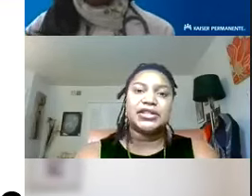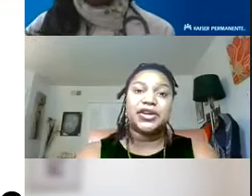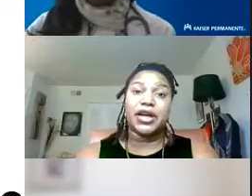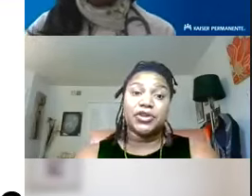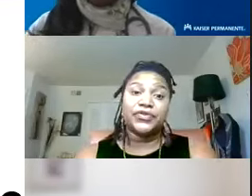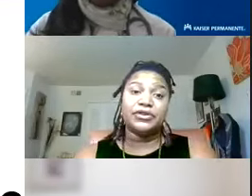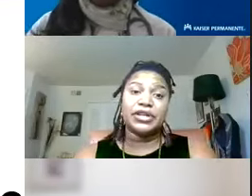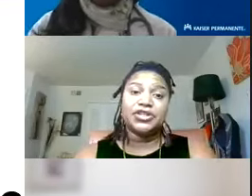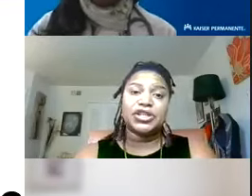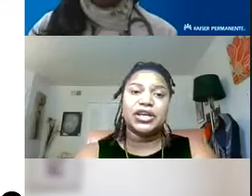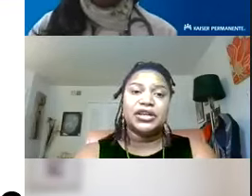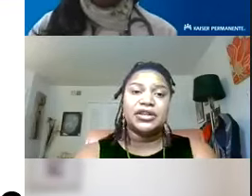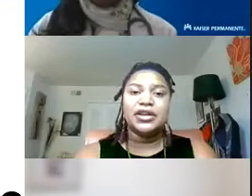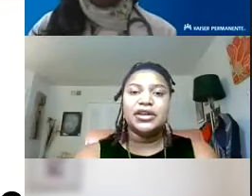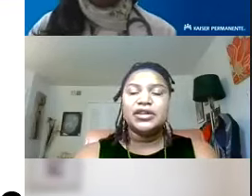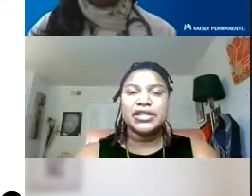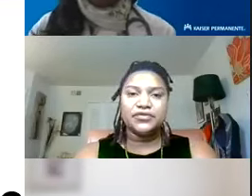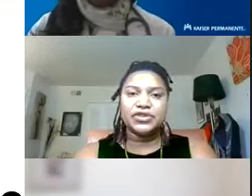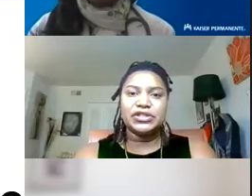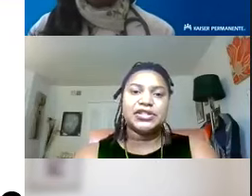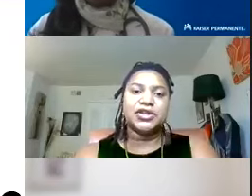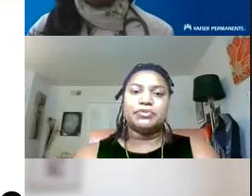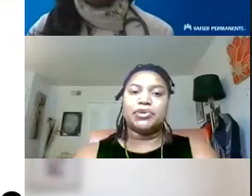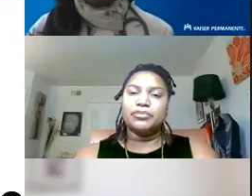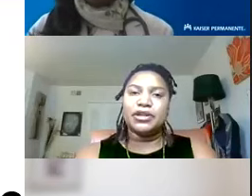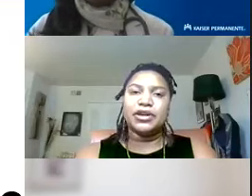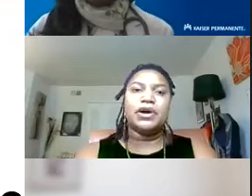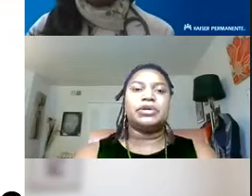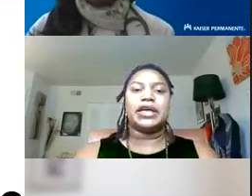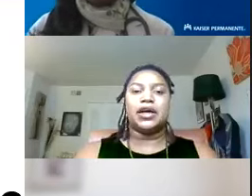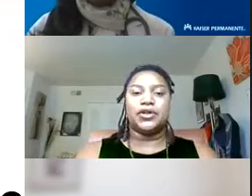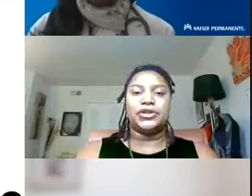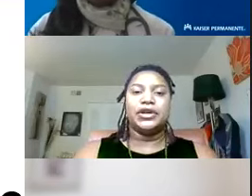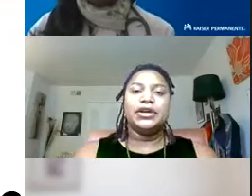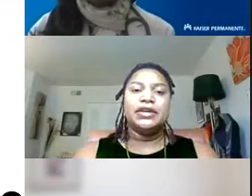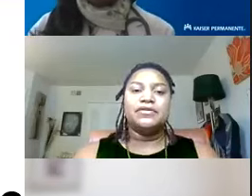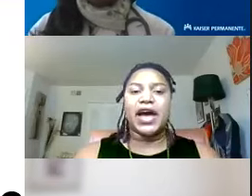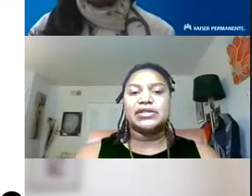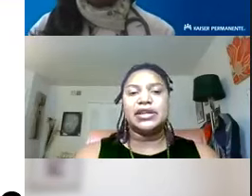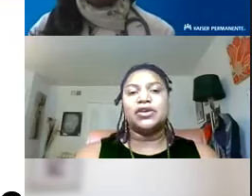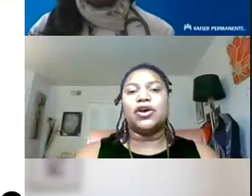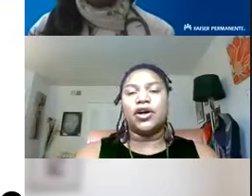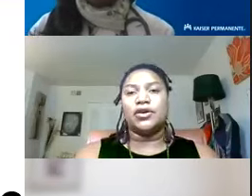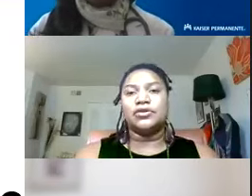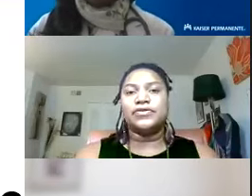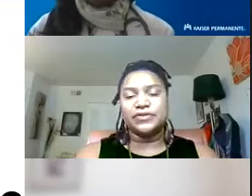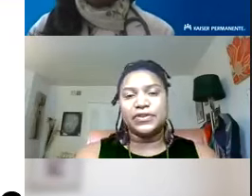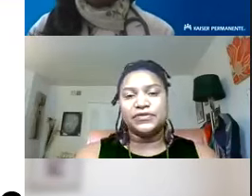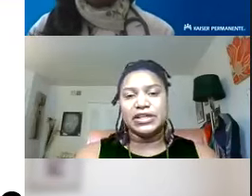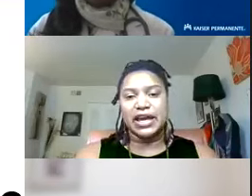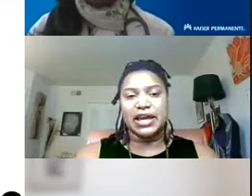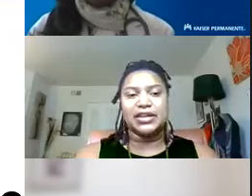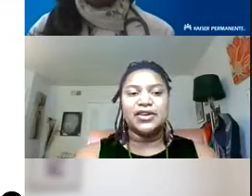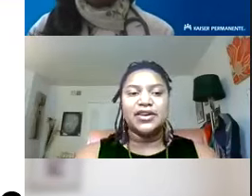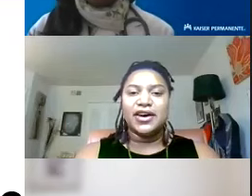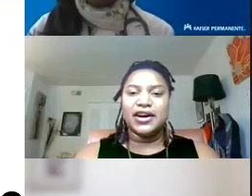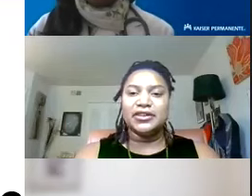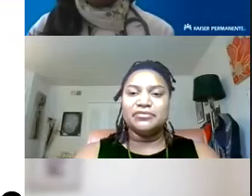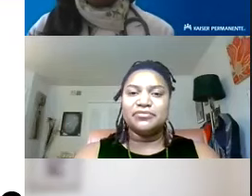the Sierra Health Foundation, San Francisco Department of Public Health, and Vaccinate All